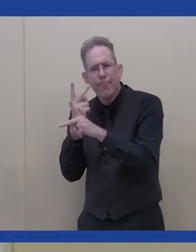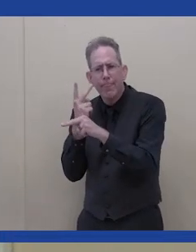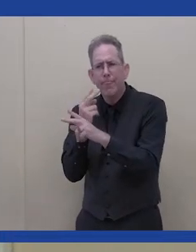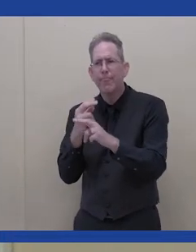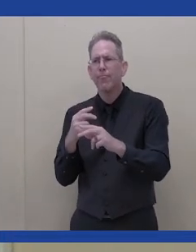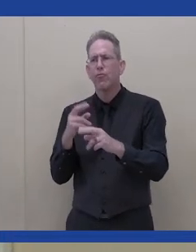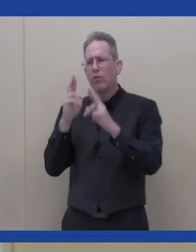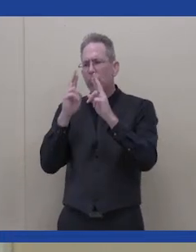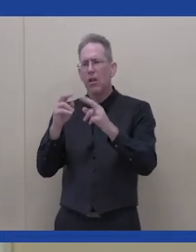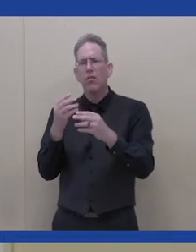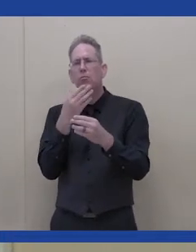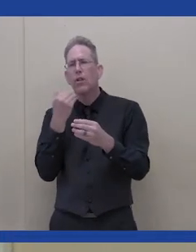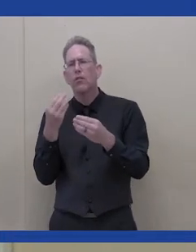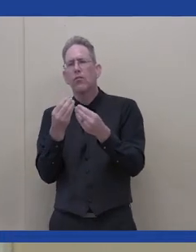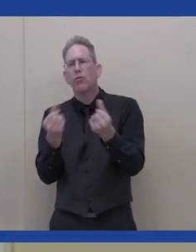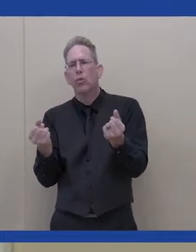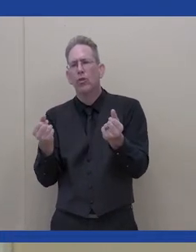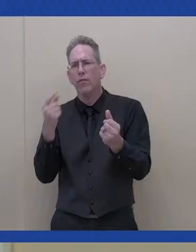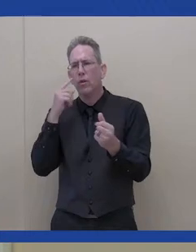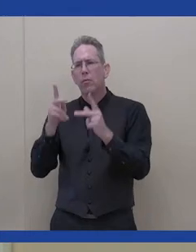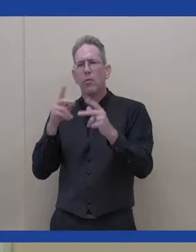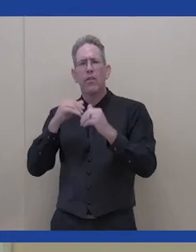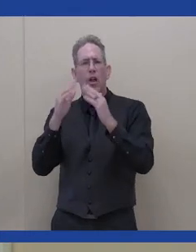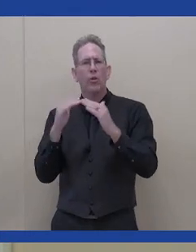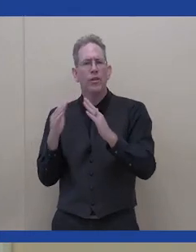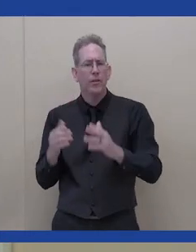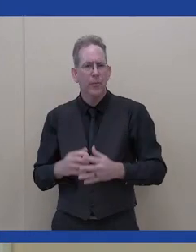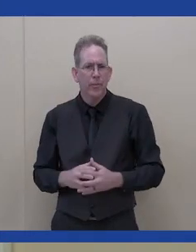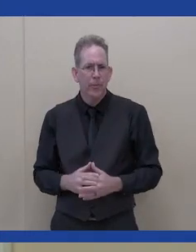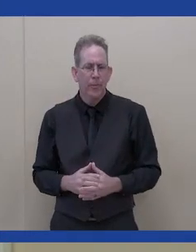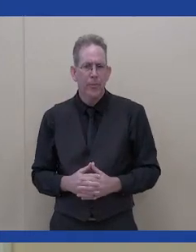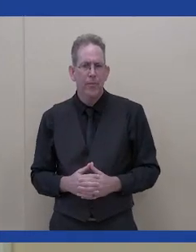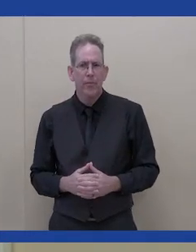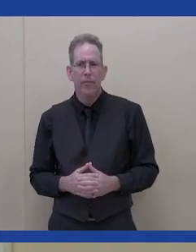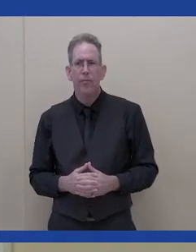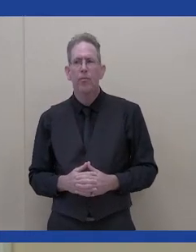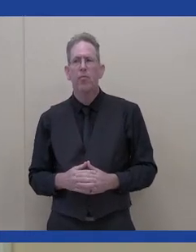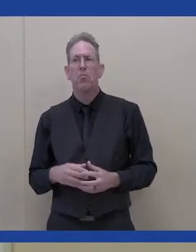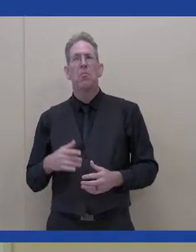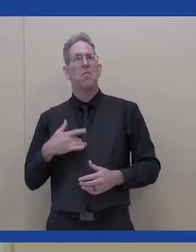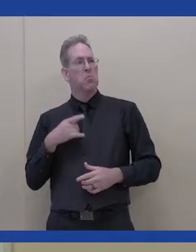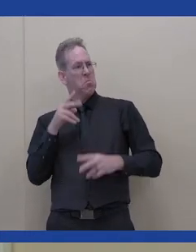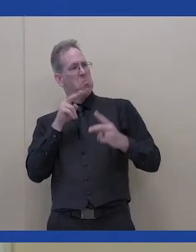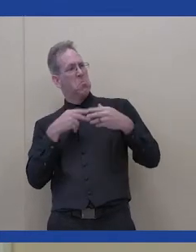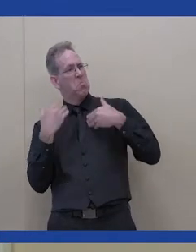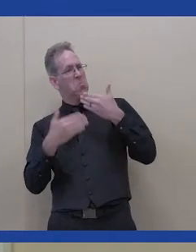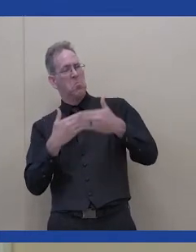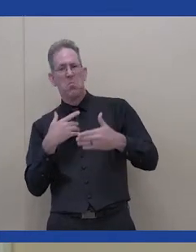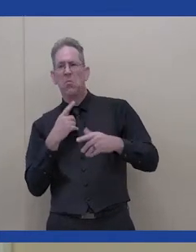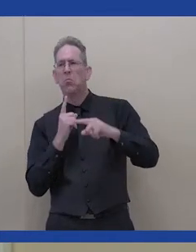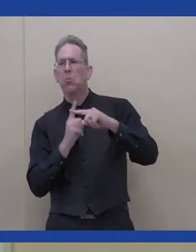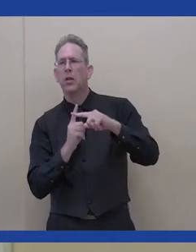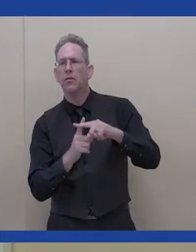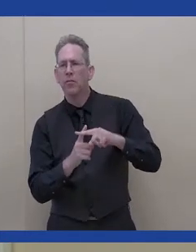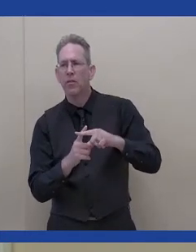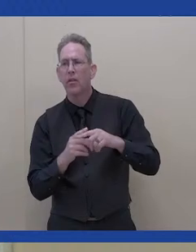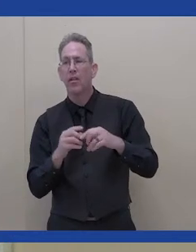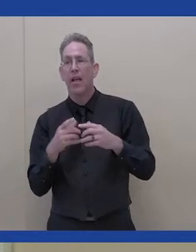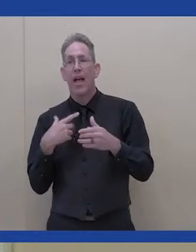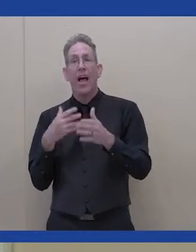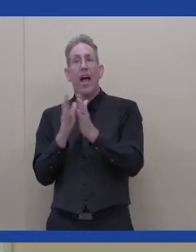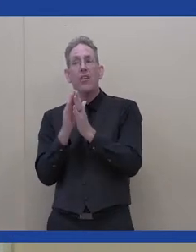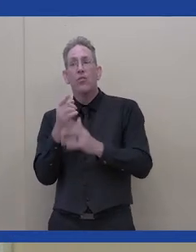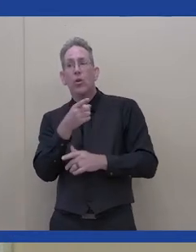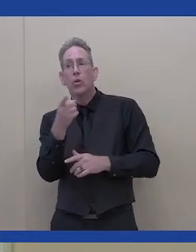Several of our community safety initiatives have shown early promise. However, asking our first responders to continue working additional hours is